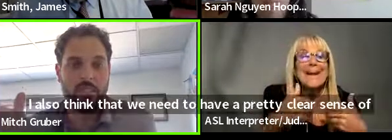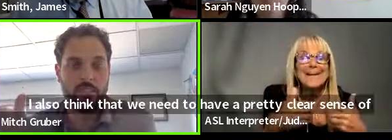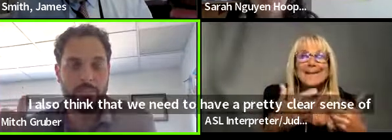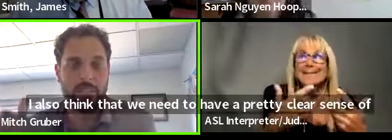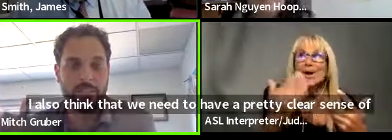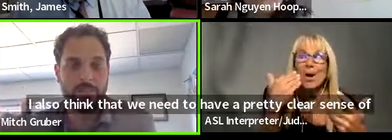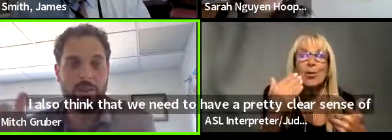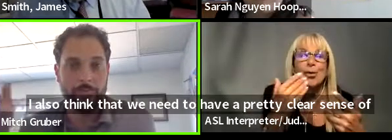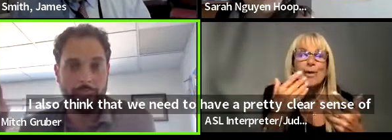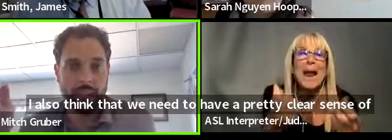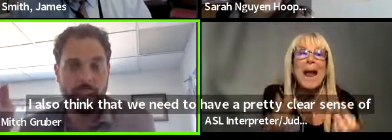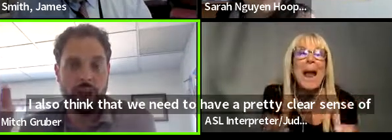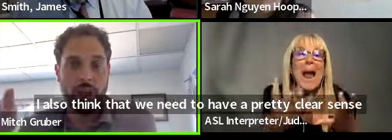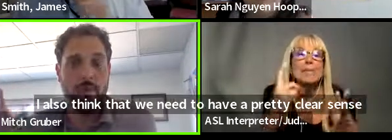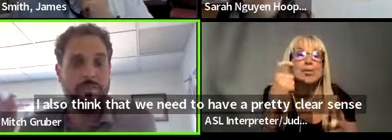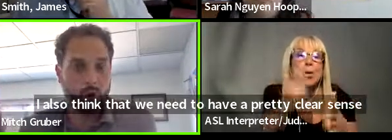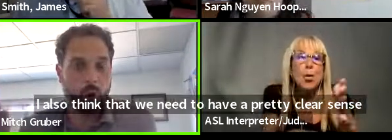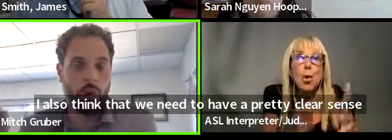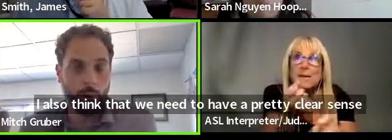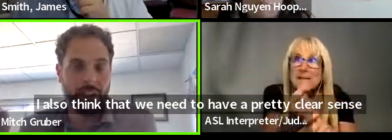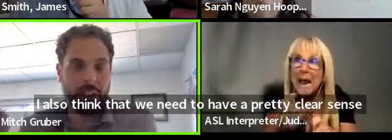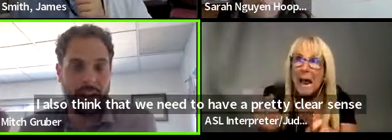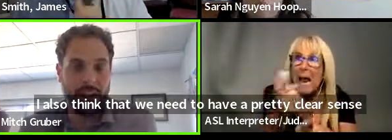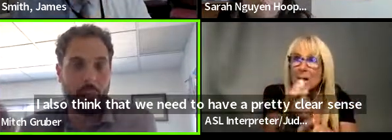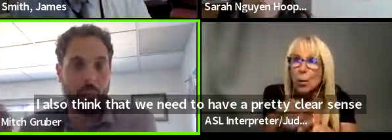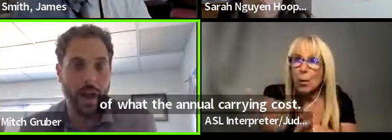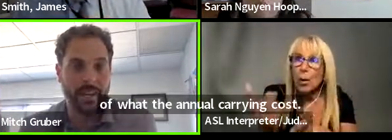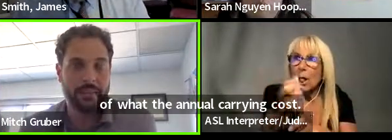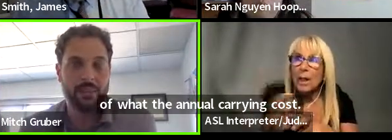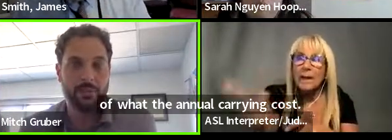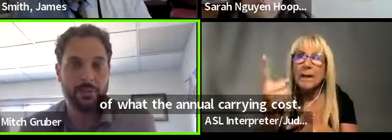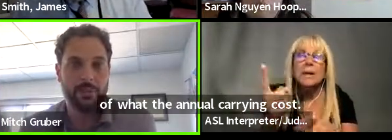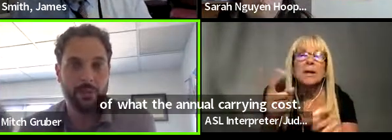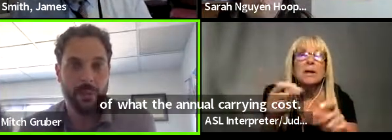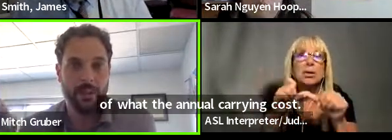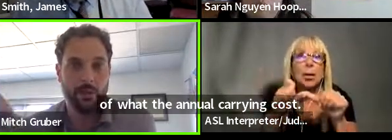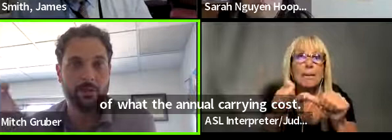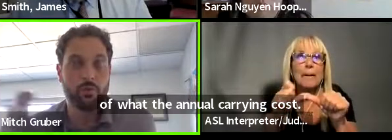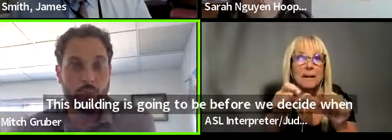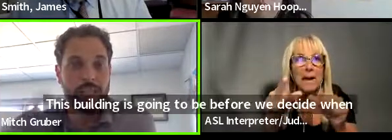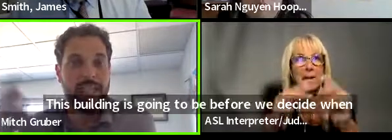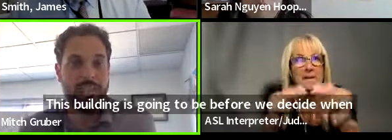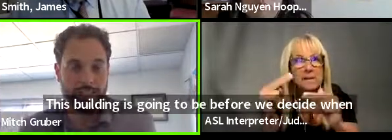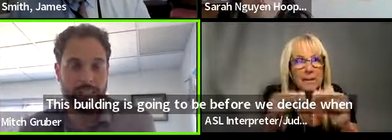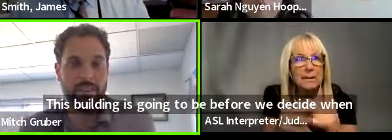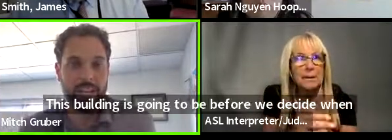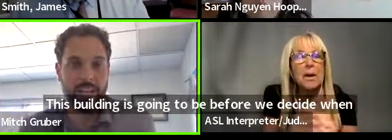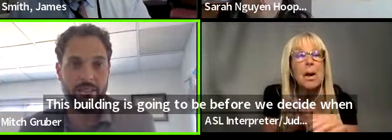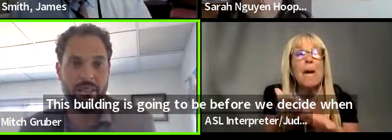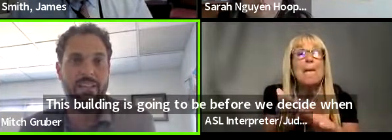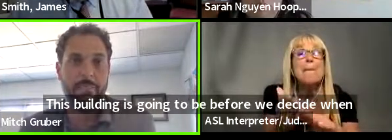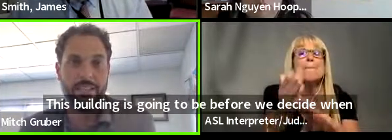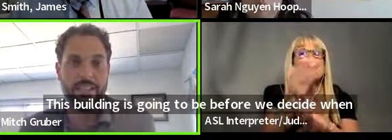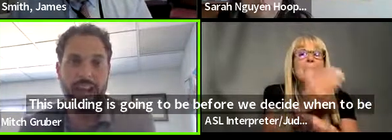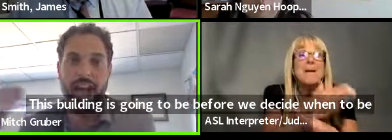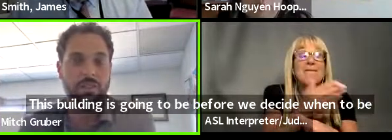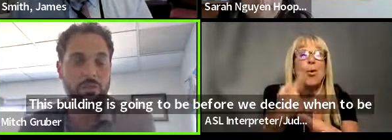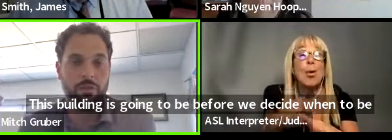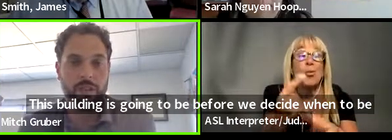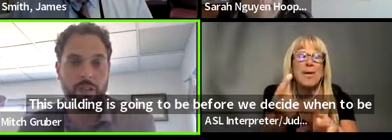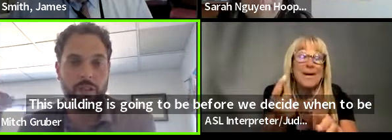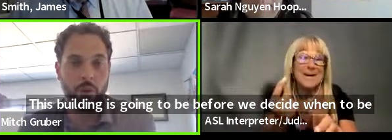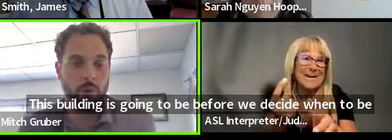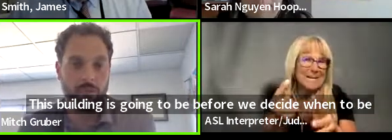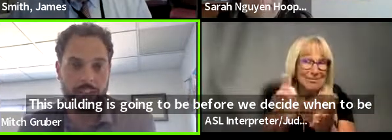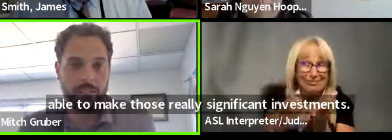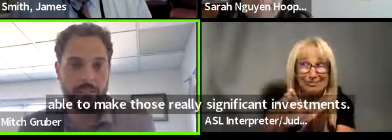carrying cost of this building is going to be before we decide when to be able to make those really significant investments. And I just